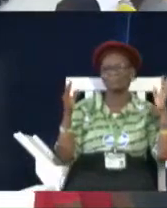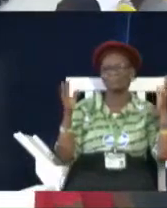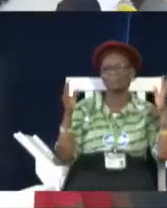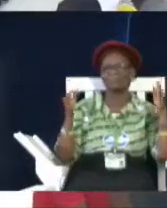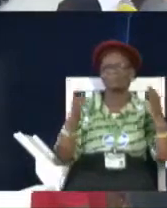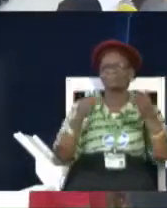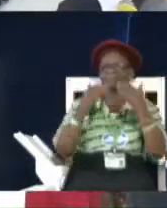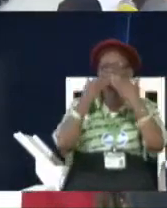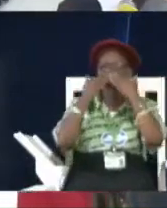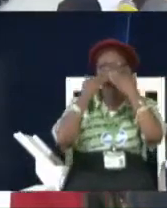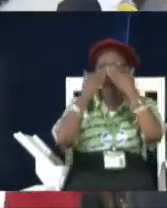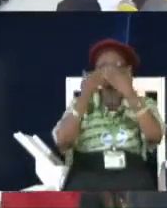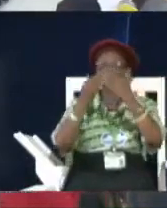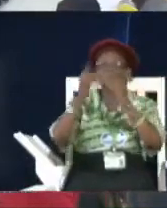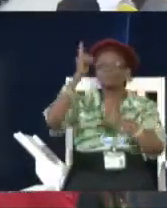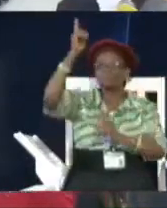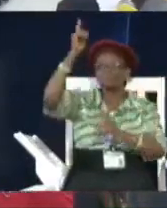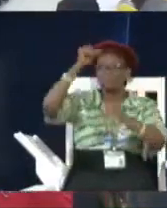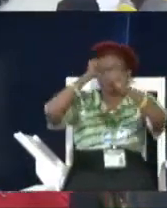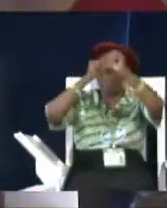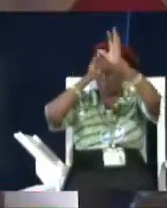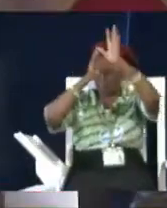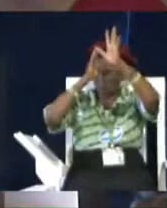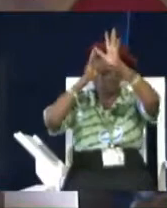Thank you, Father.